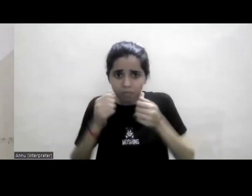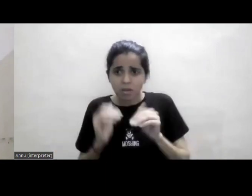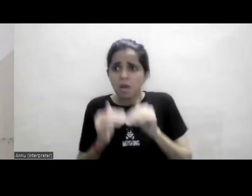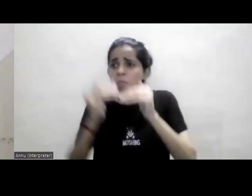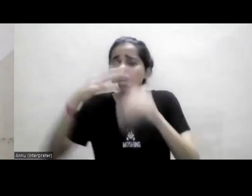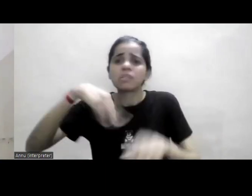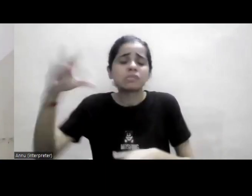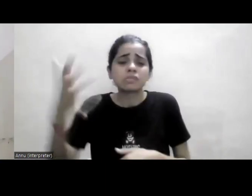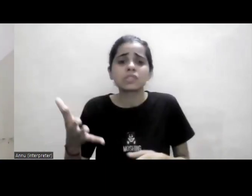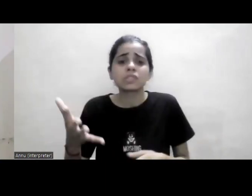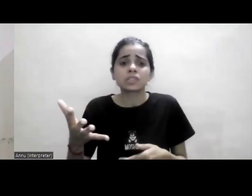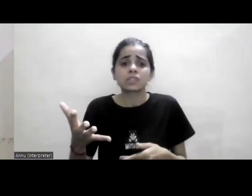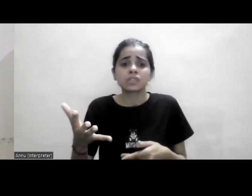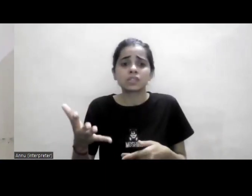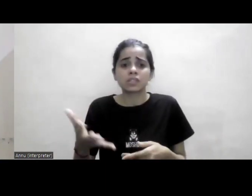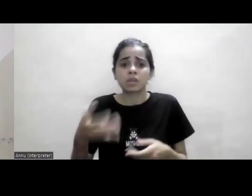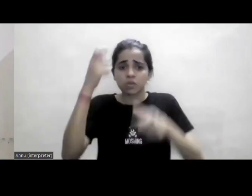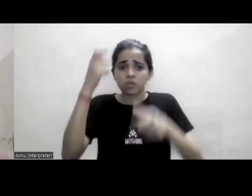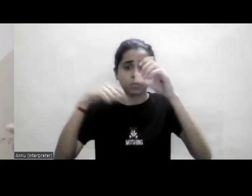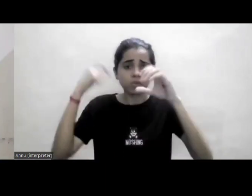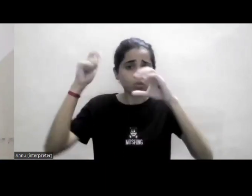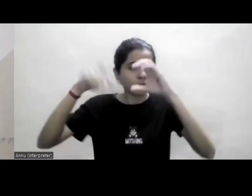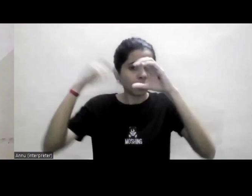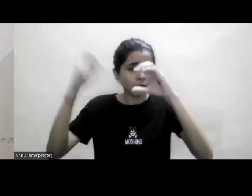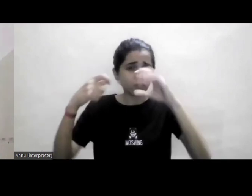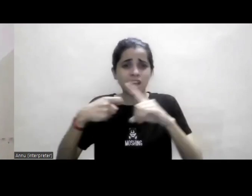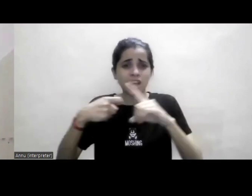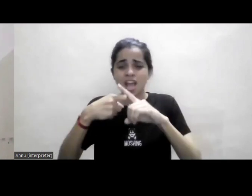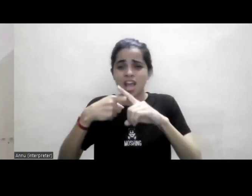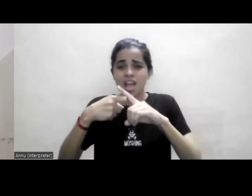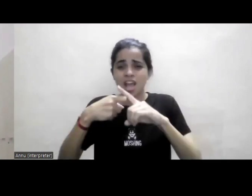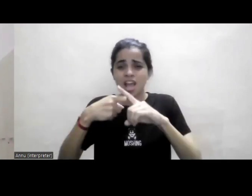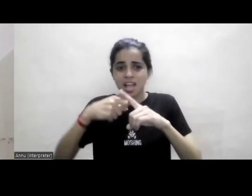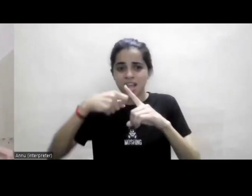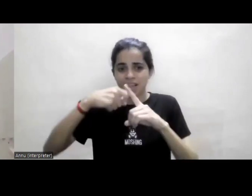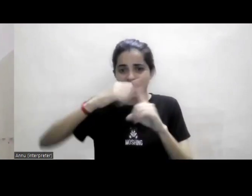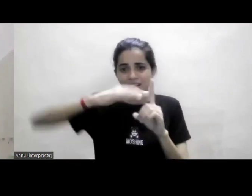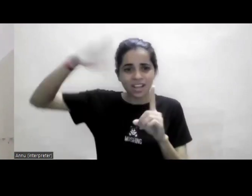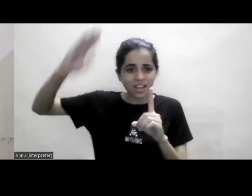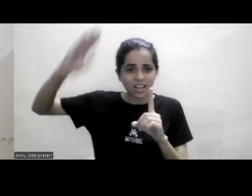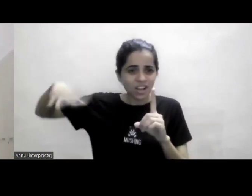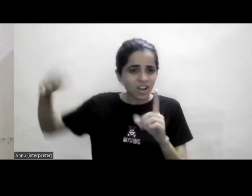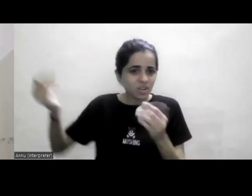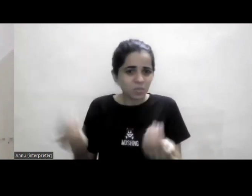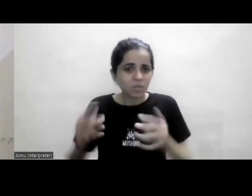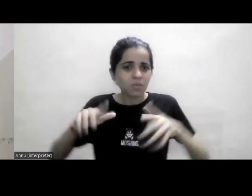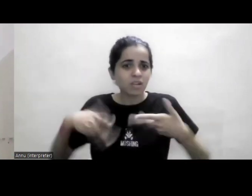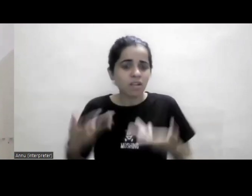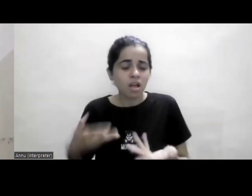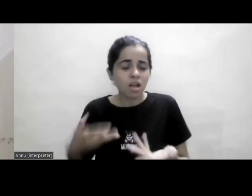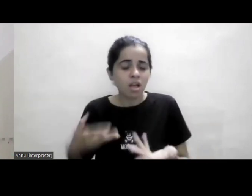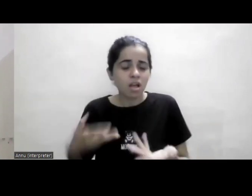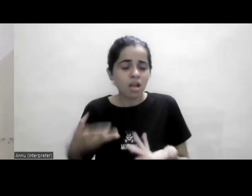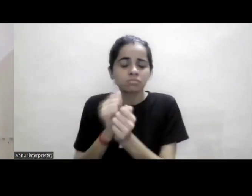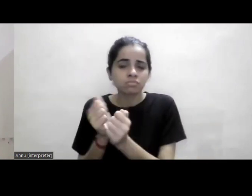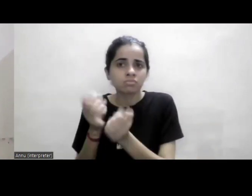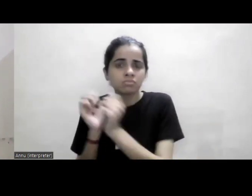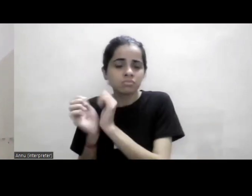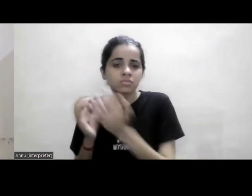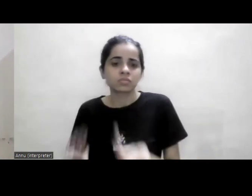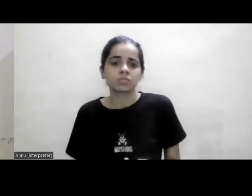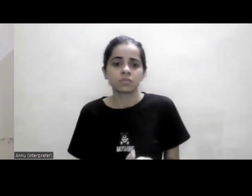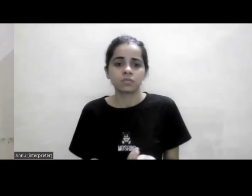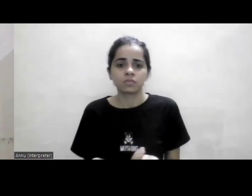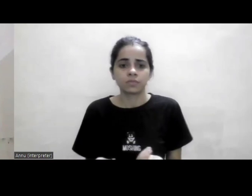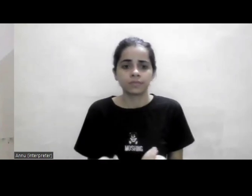constant surveillance, which is present in Kashmir and how, you know, it could impact people and the coming generations. And